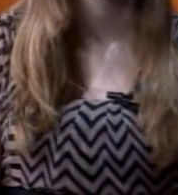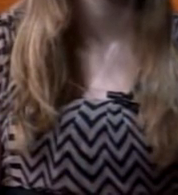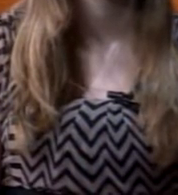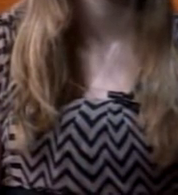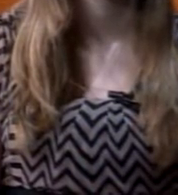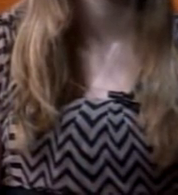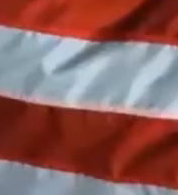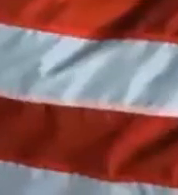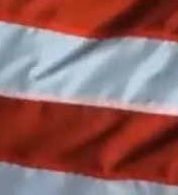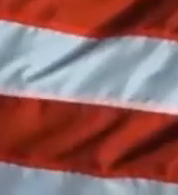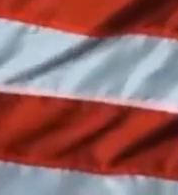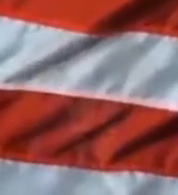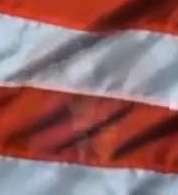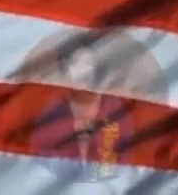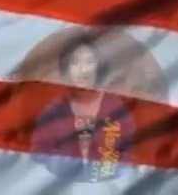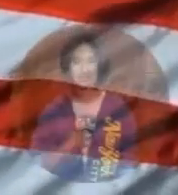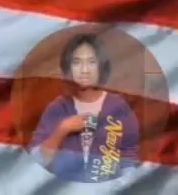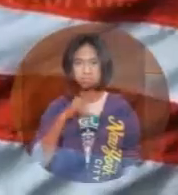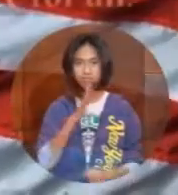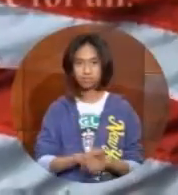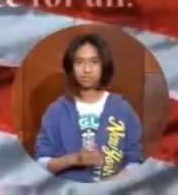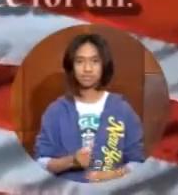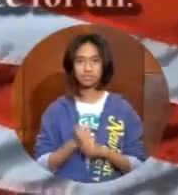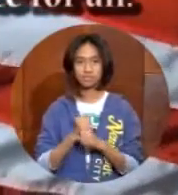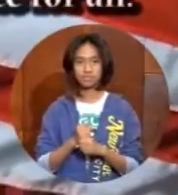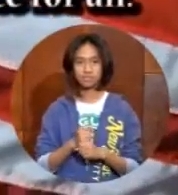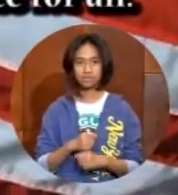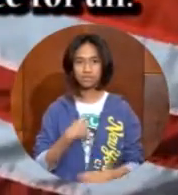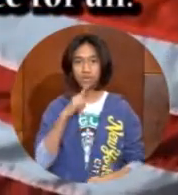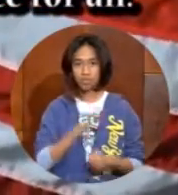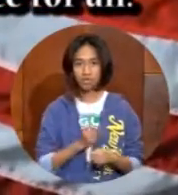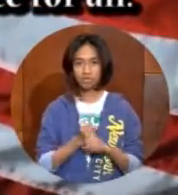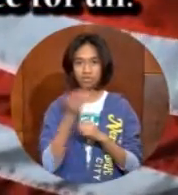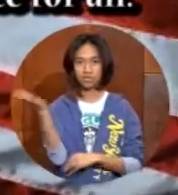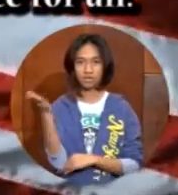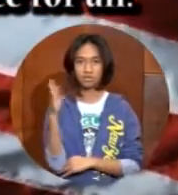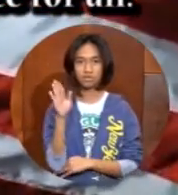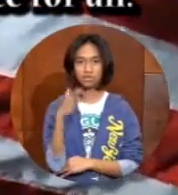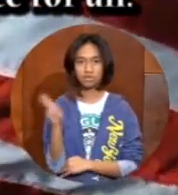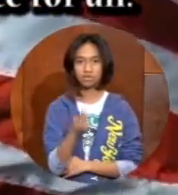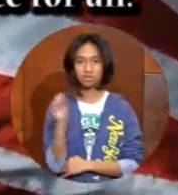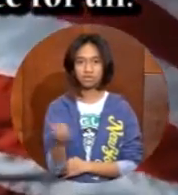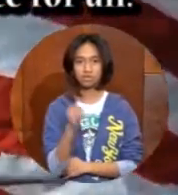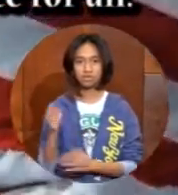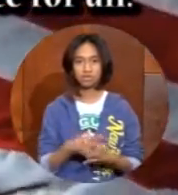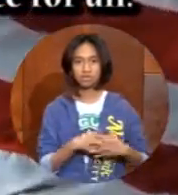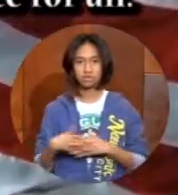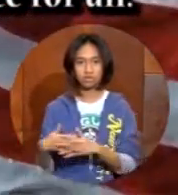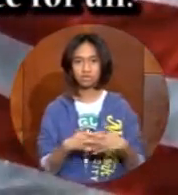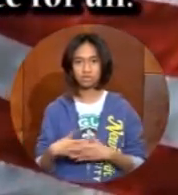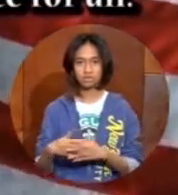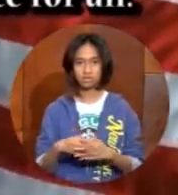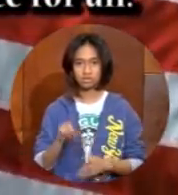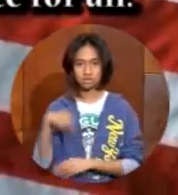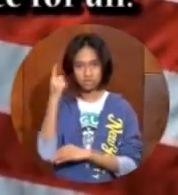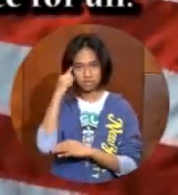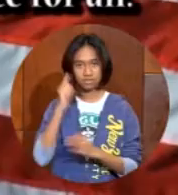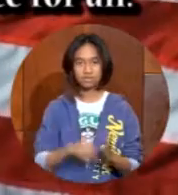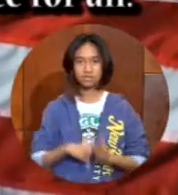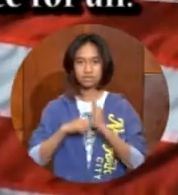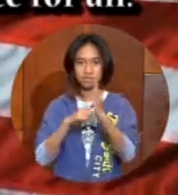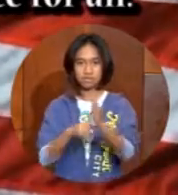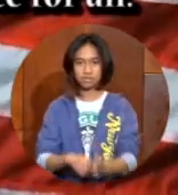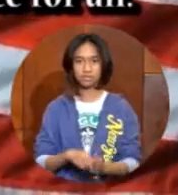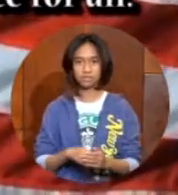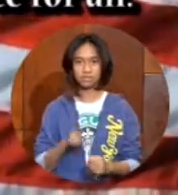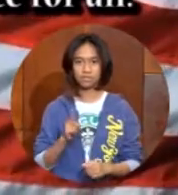the Pledges of Allegiance. I pledge allegiance to the flag of the United States of America, and